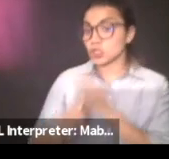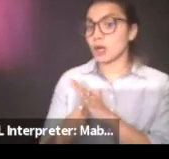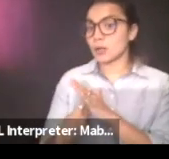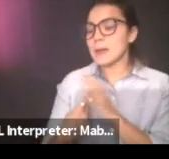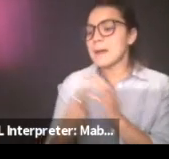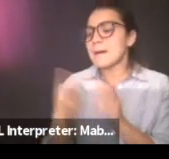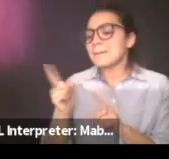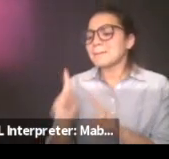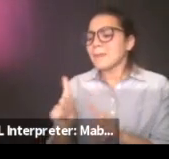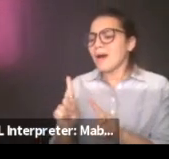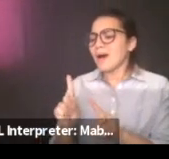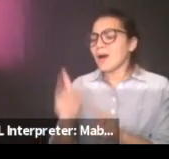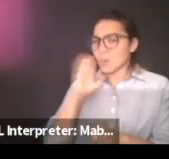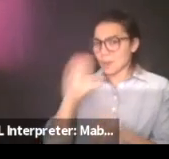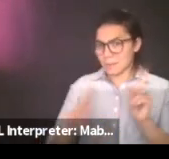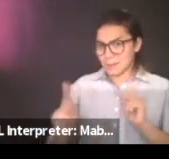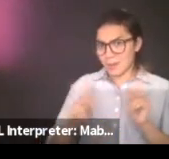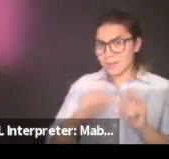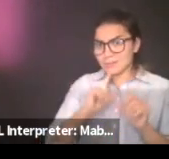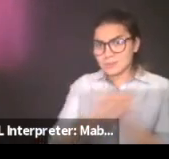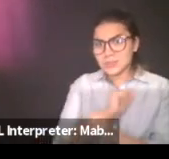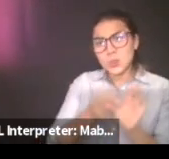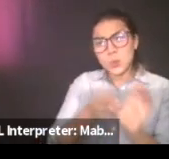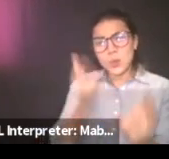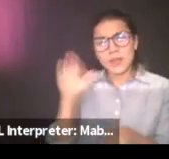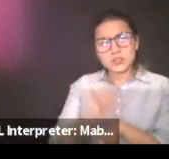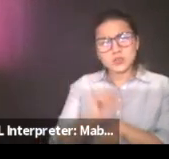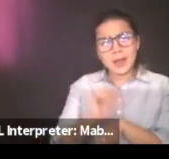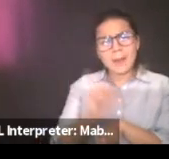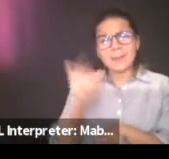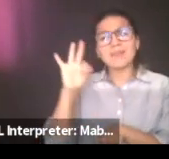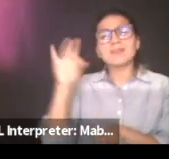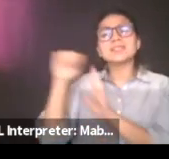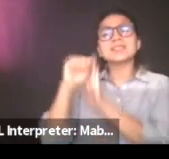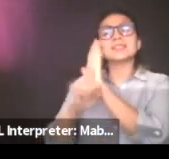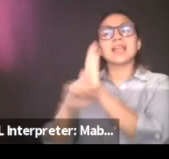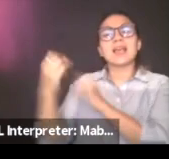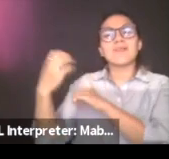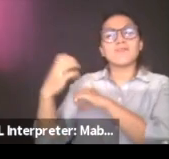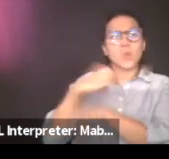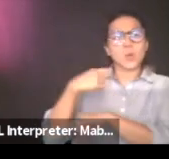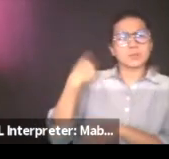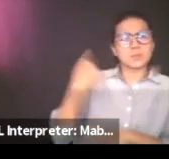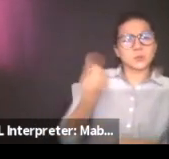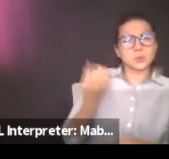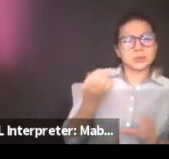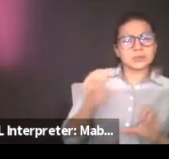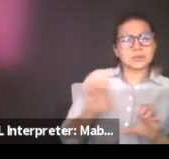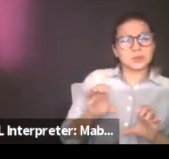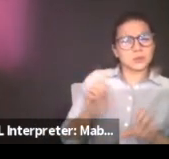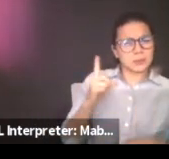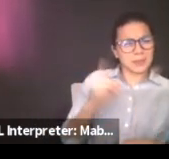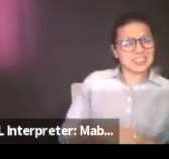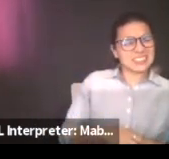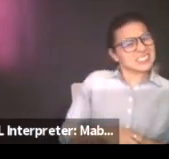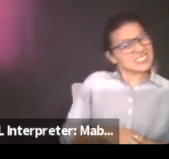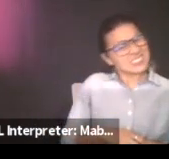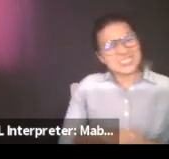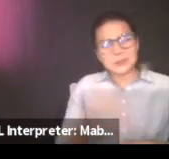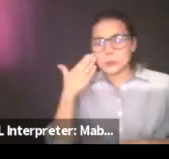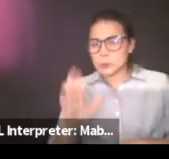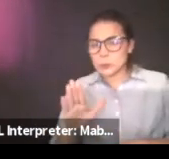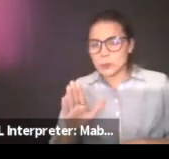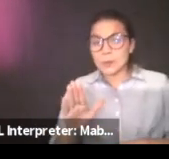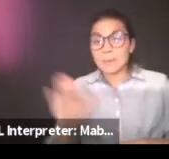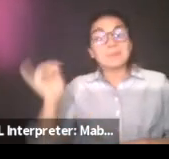away from this job, I will walk away from, that is a deep and powerful question that needs to be asked. On the other hand, in the same way that the state pays for roads to